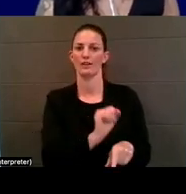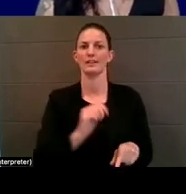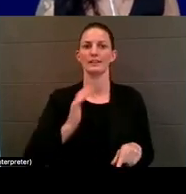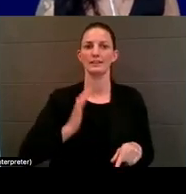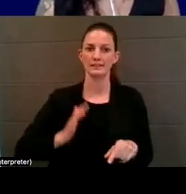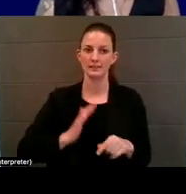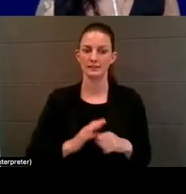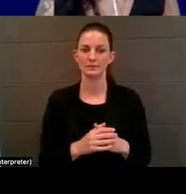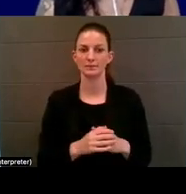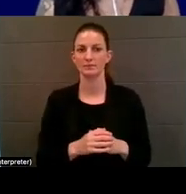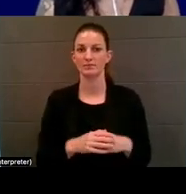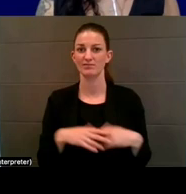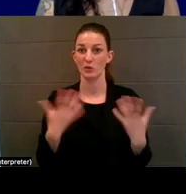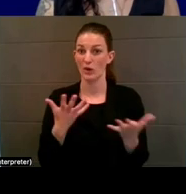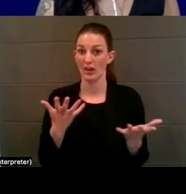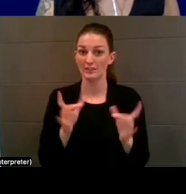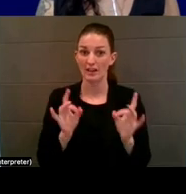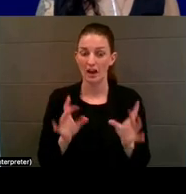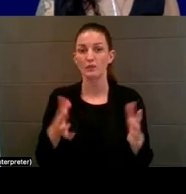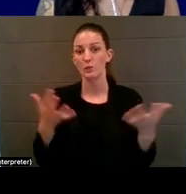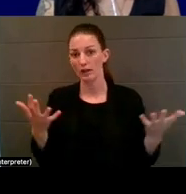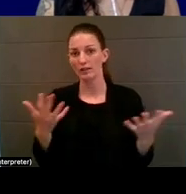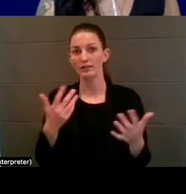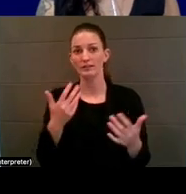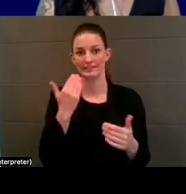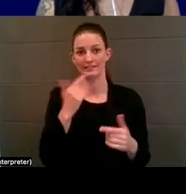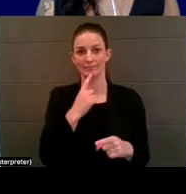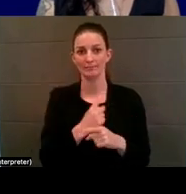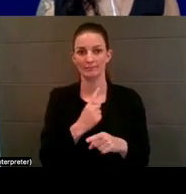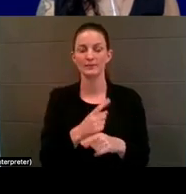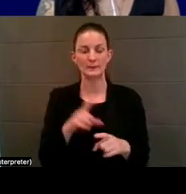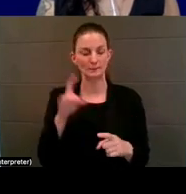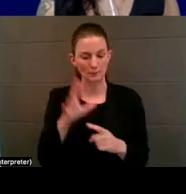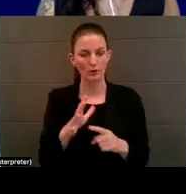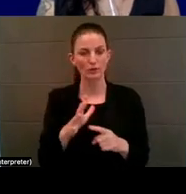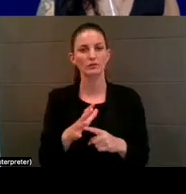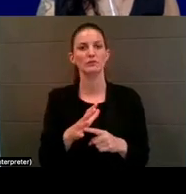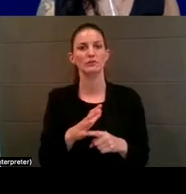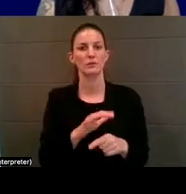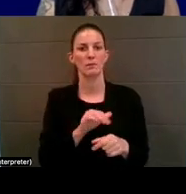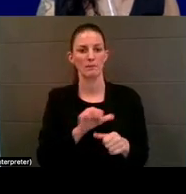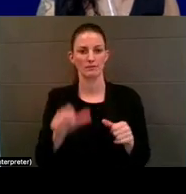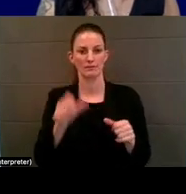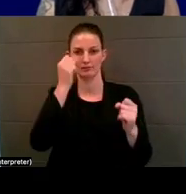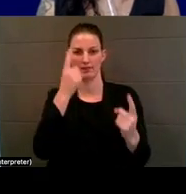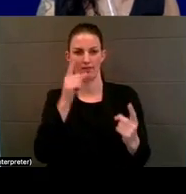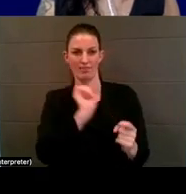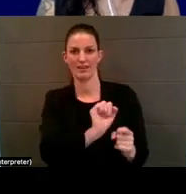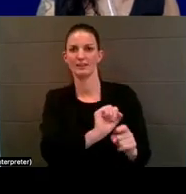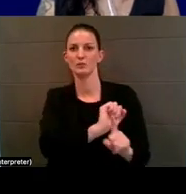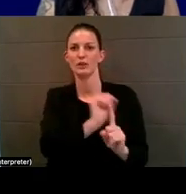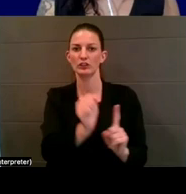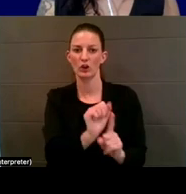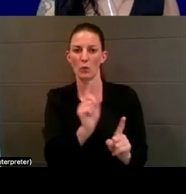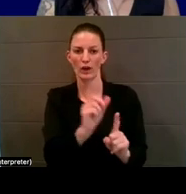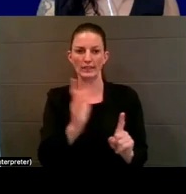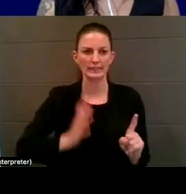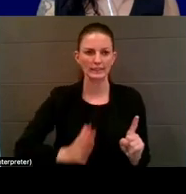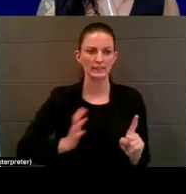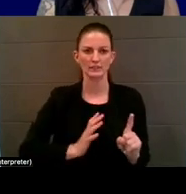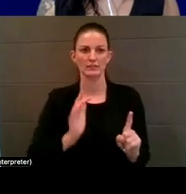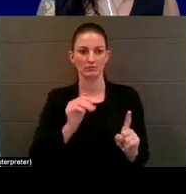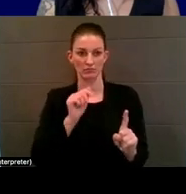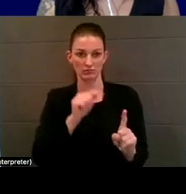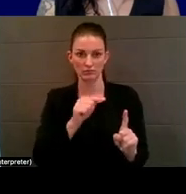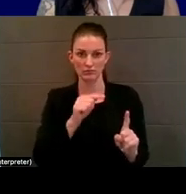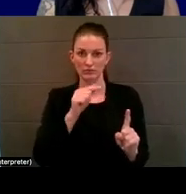As I've mentioned just now, it's really important to get the best possible understanding of the child's level of hearing and vision when